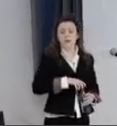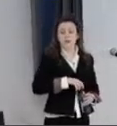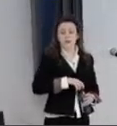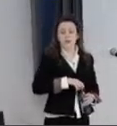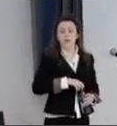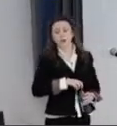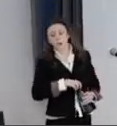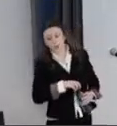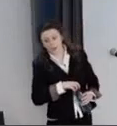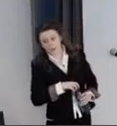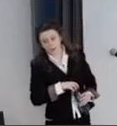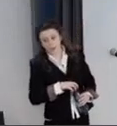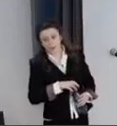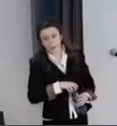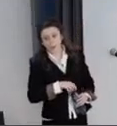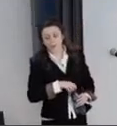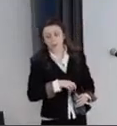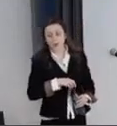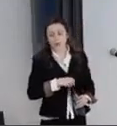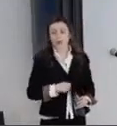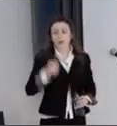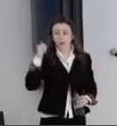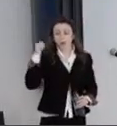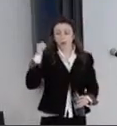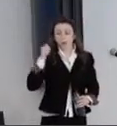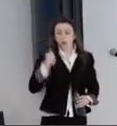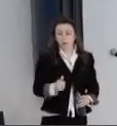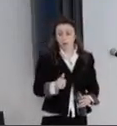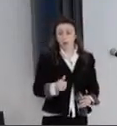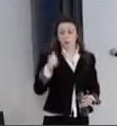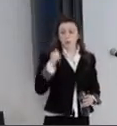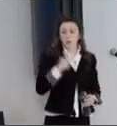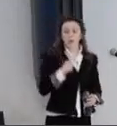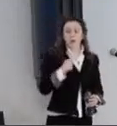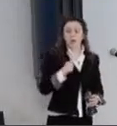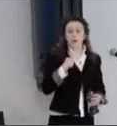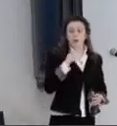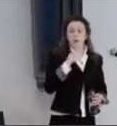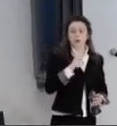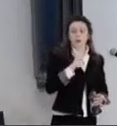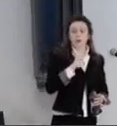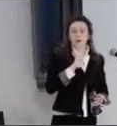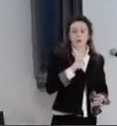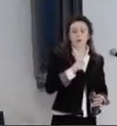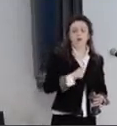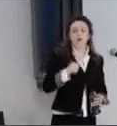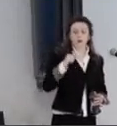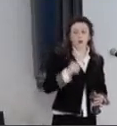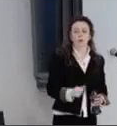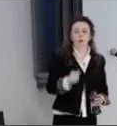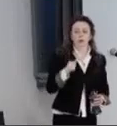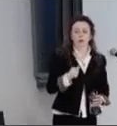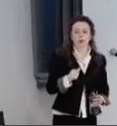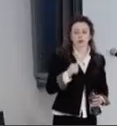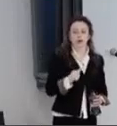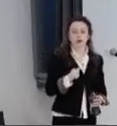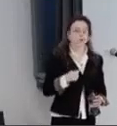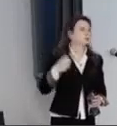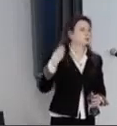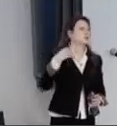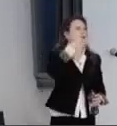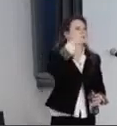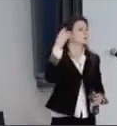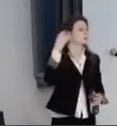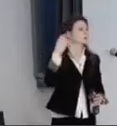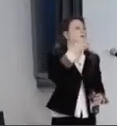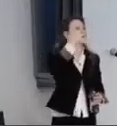instances of design incorporating natural elements should include, first, both an awareness of formal properties of incorporated natural elements,